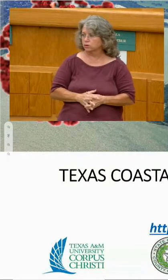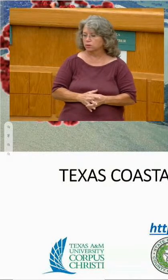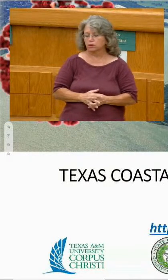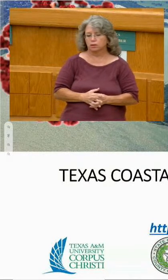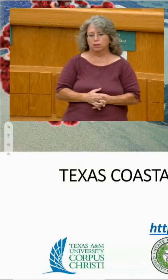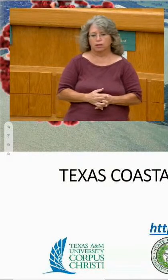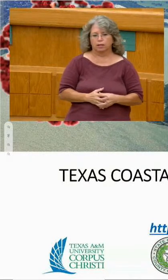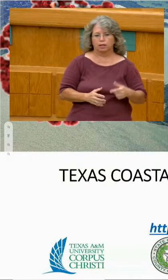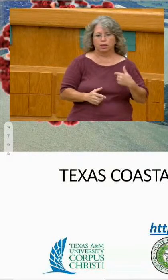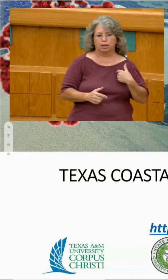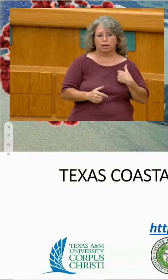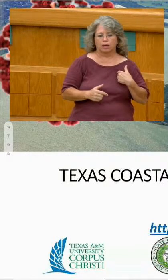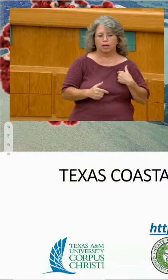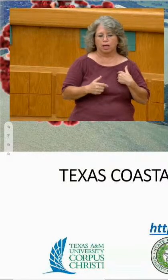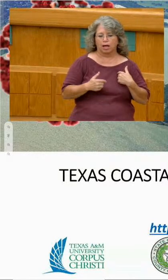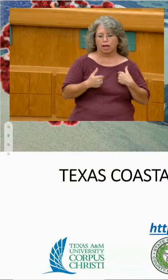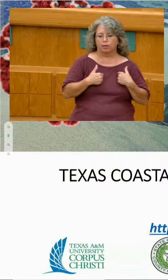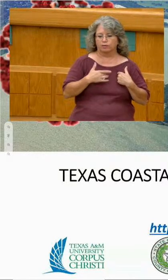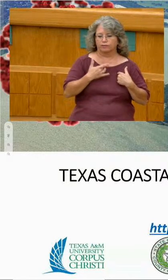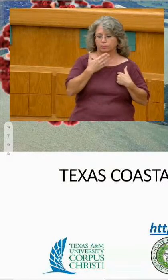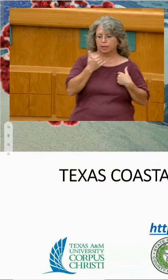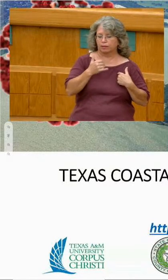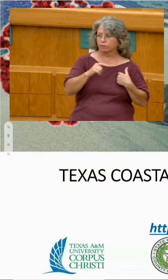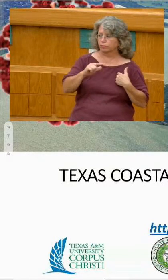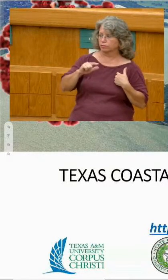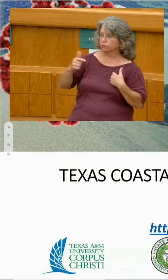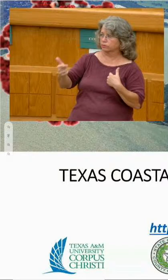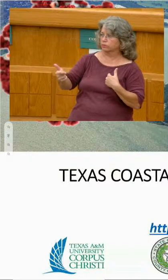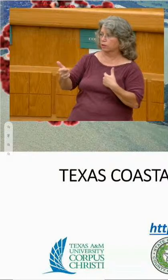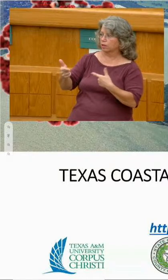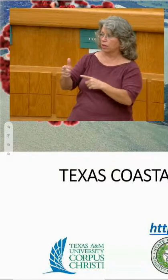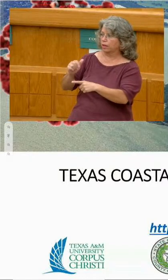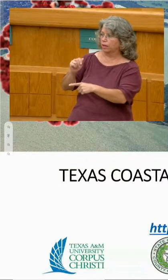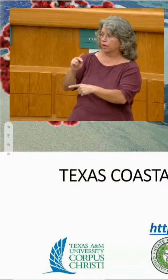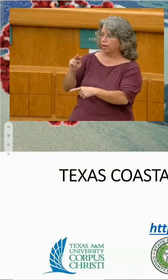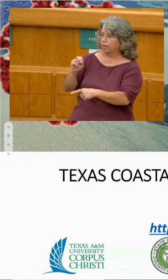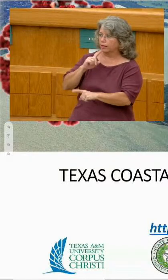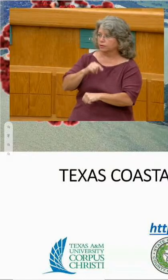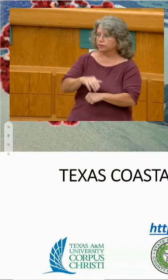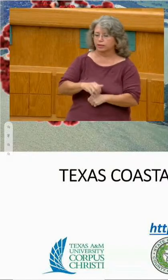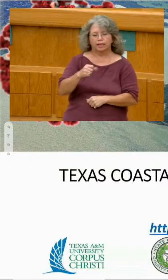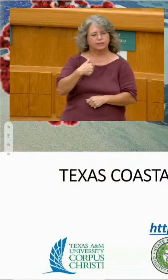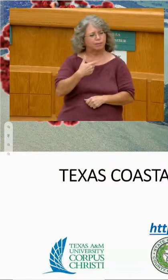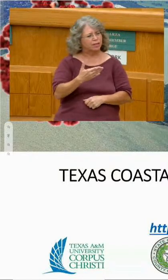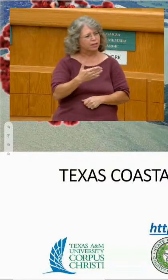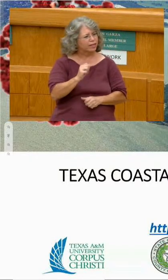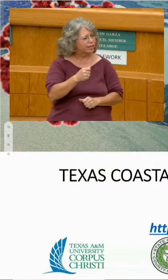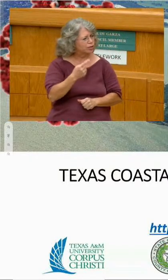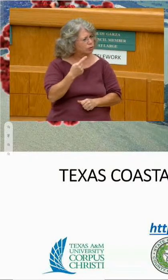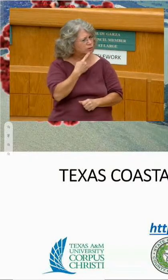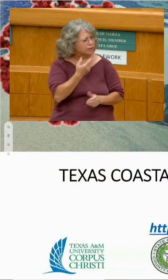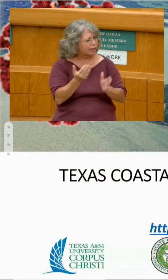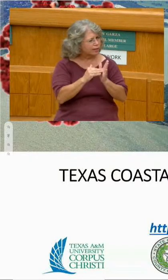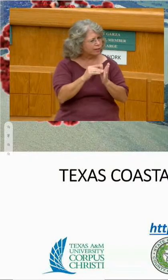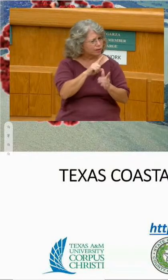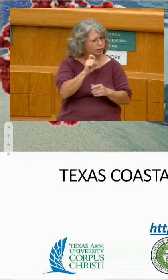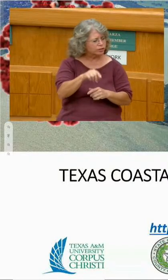I feel comfortable deferring to Annette if she's there. I'm here, Dr. Bird. What was the question? Do you mind repeating